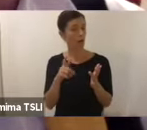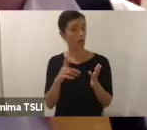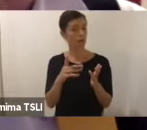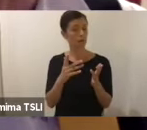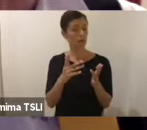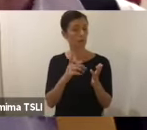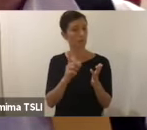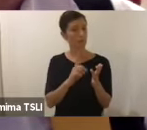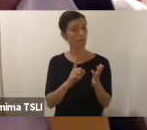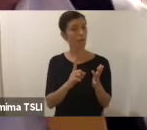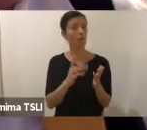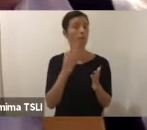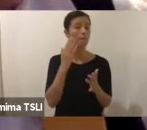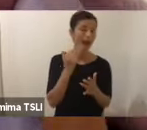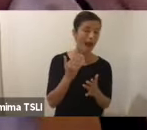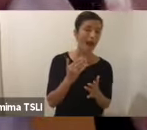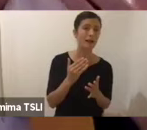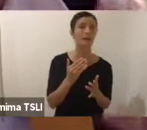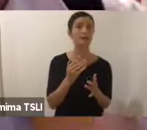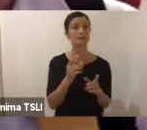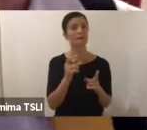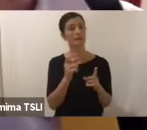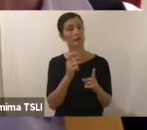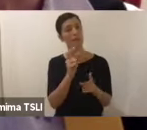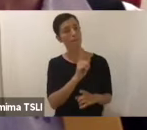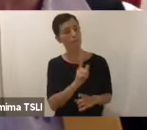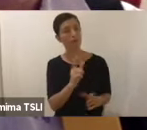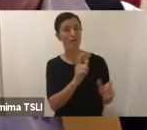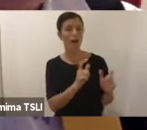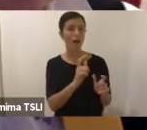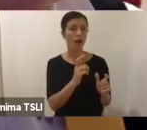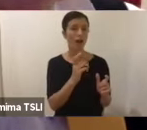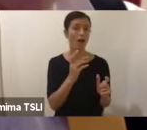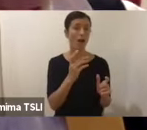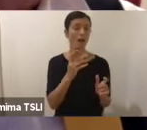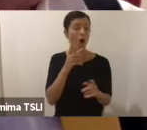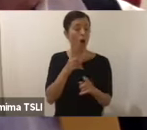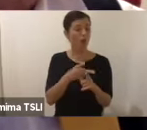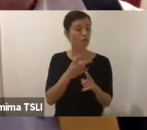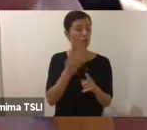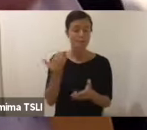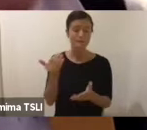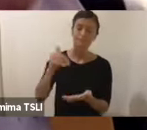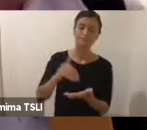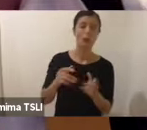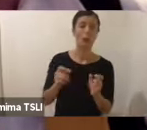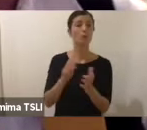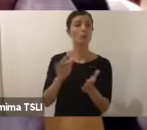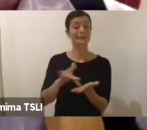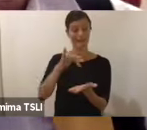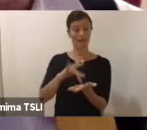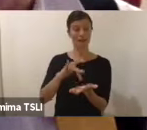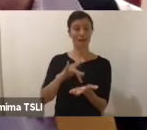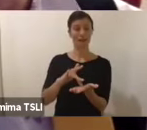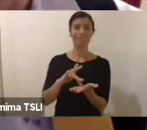our buddhist center and how they're not often reflected back to themselves so i i would i went to try